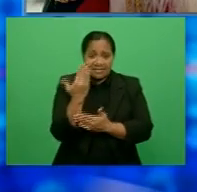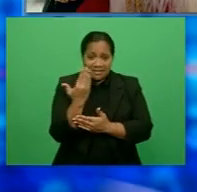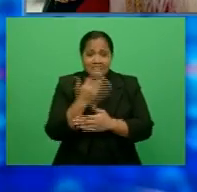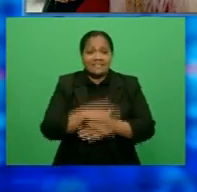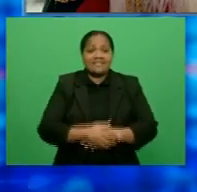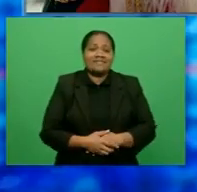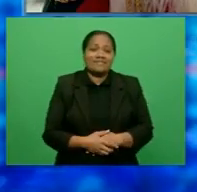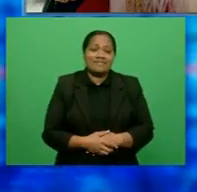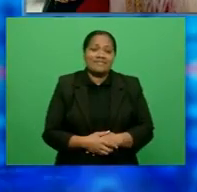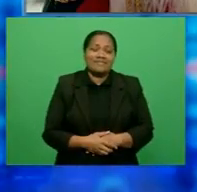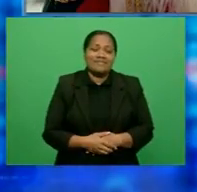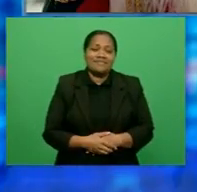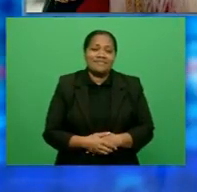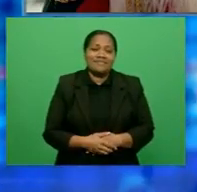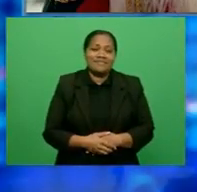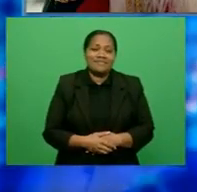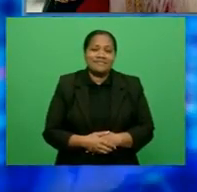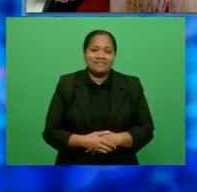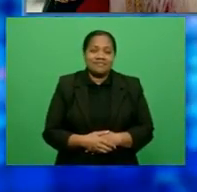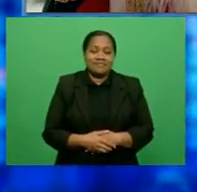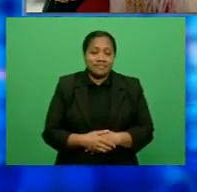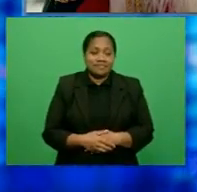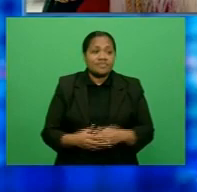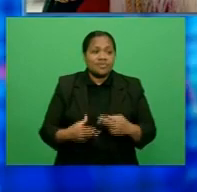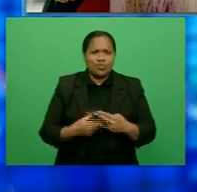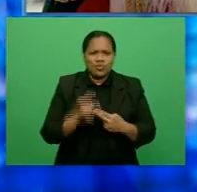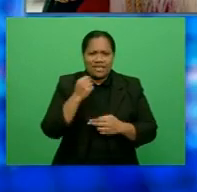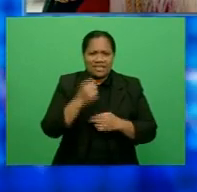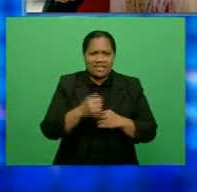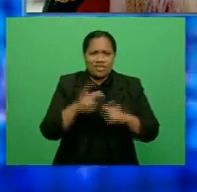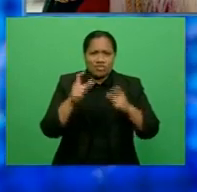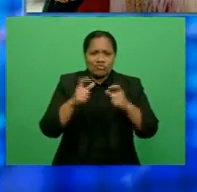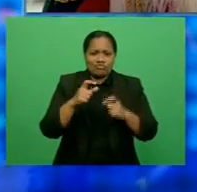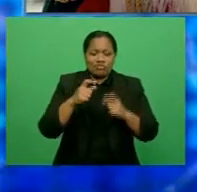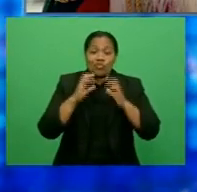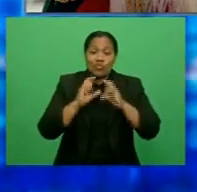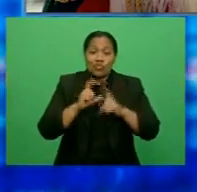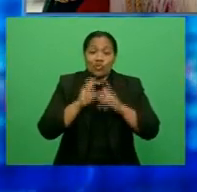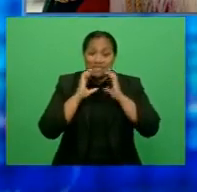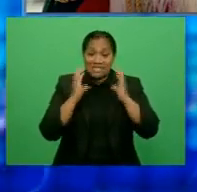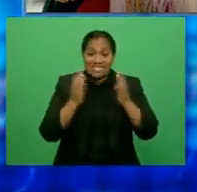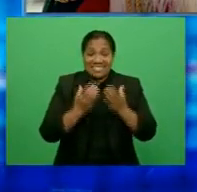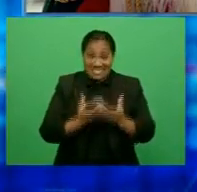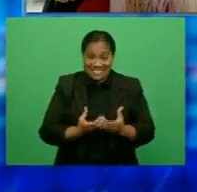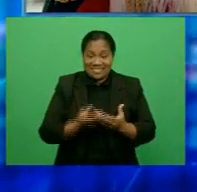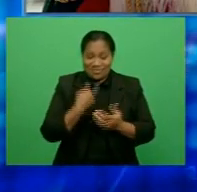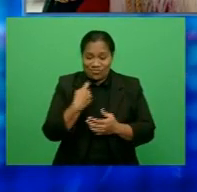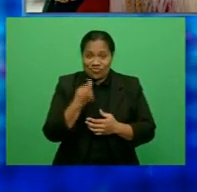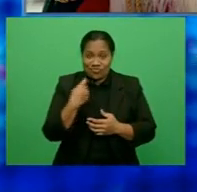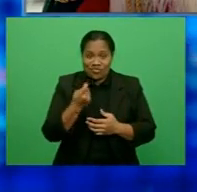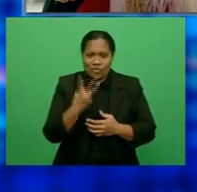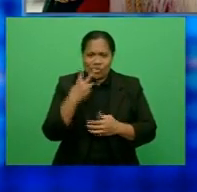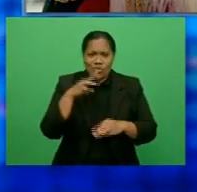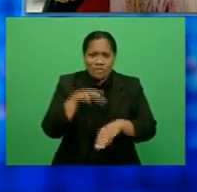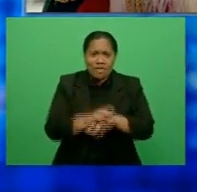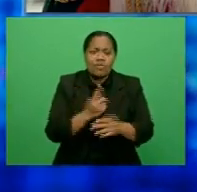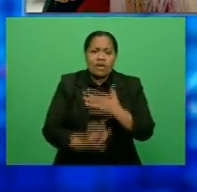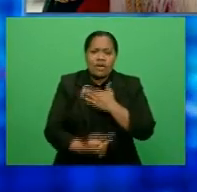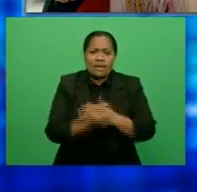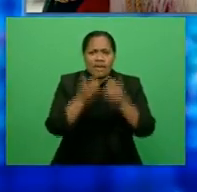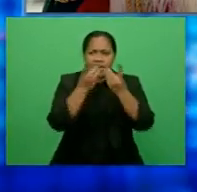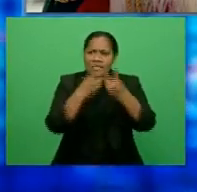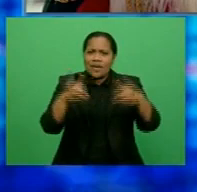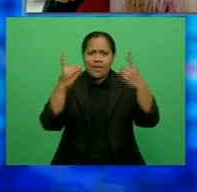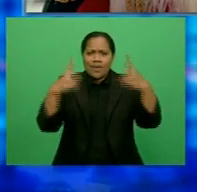News. With Christmas season to be upon us in just over two months, decorations will again be the top of many